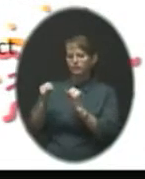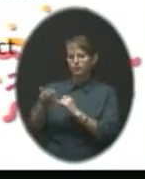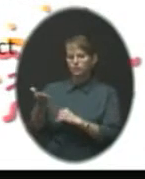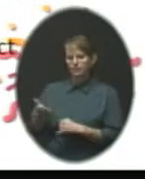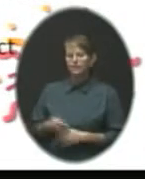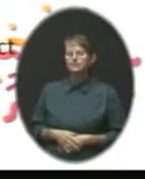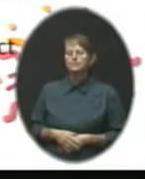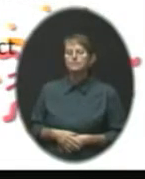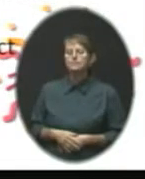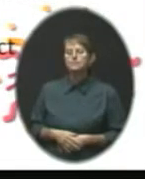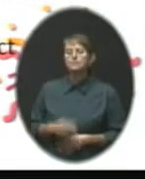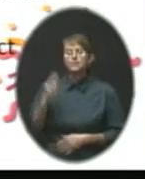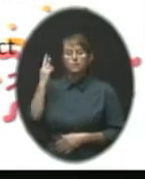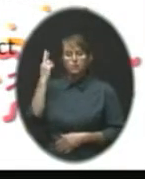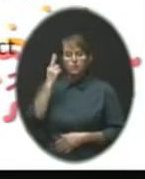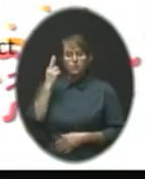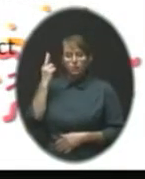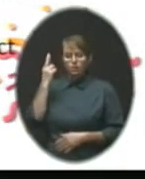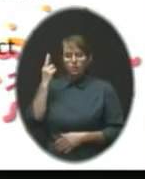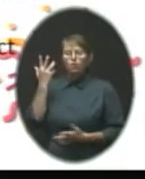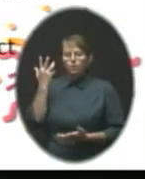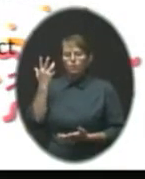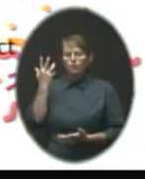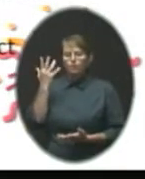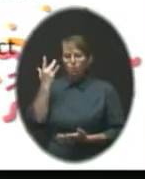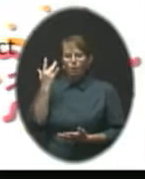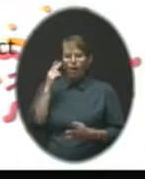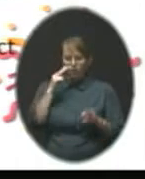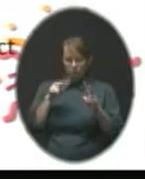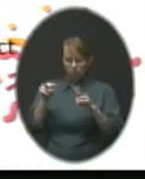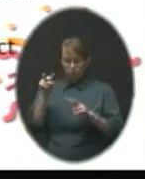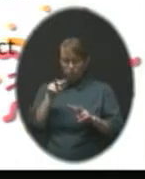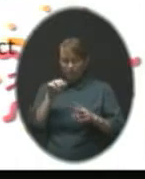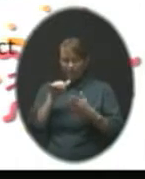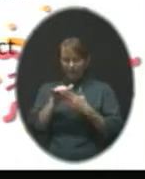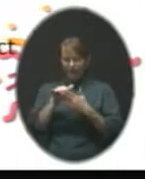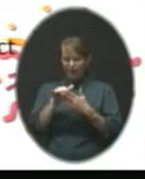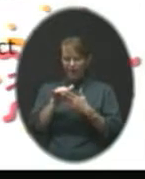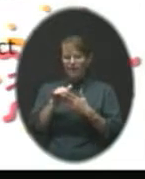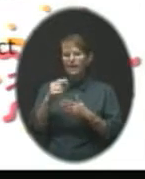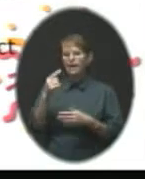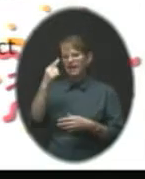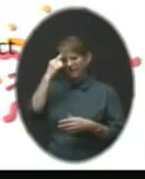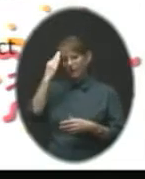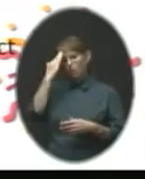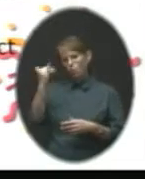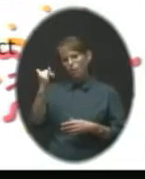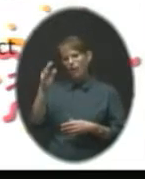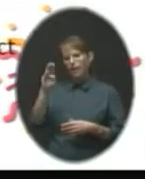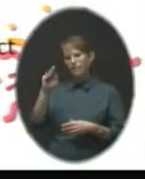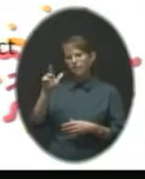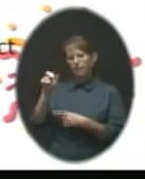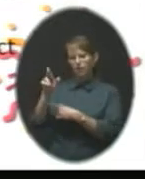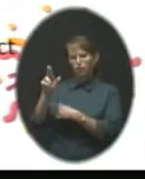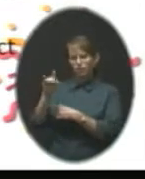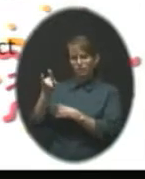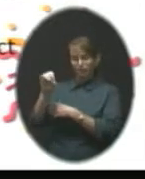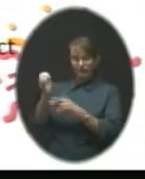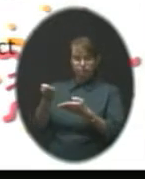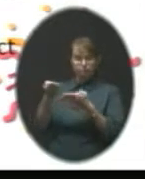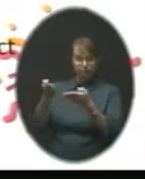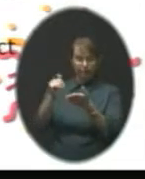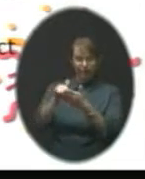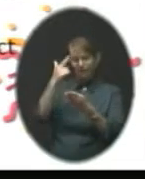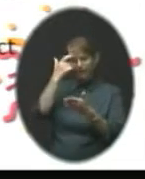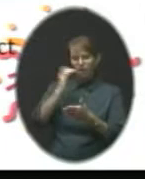a reason we had taken a look at this, and I think the reason Mayor Mike had brought this forward was, of course, that as our